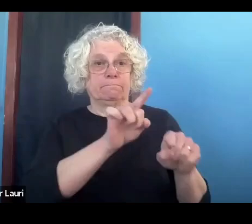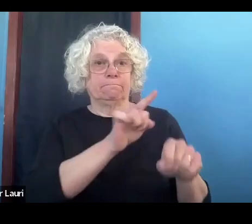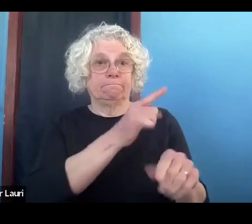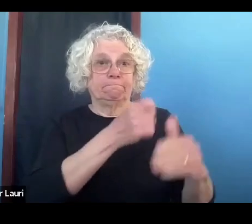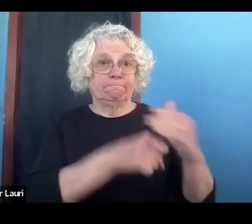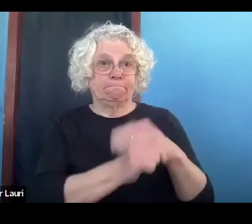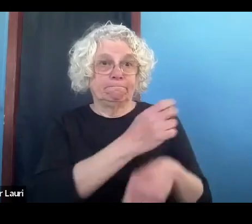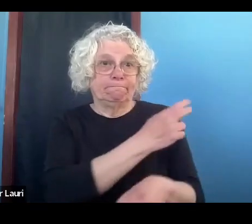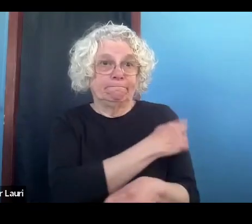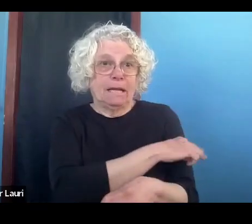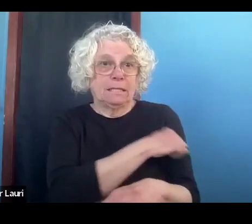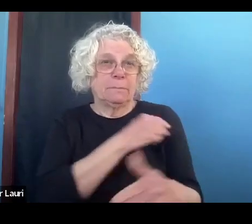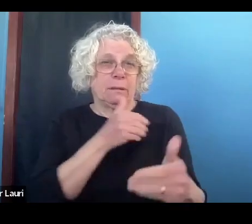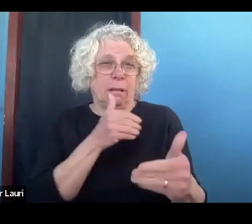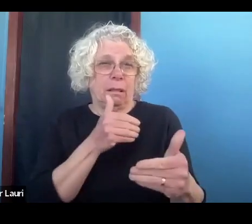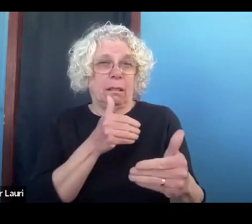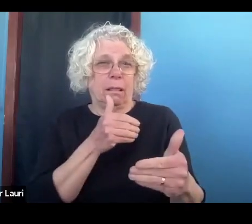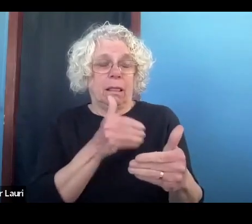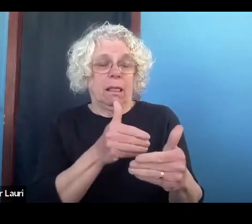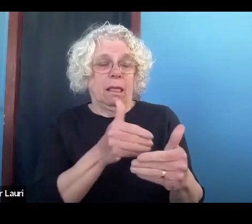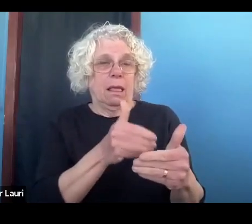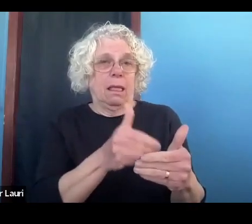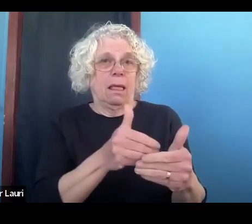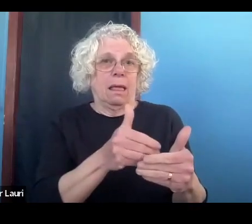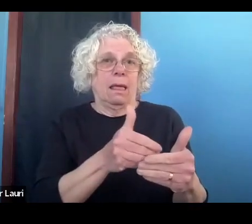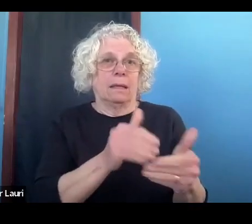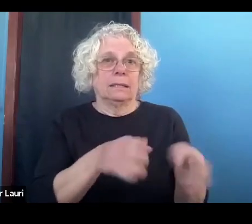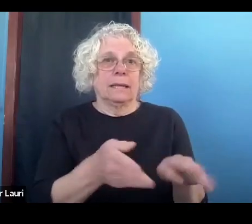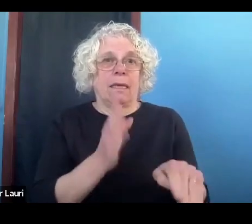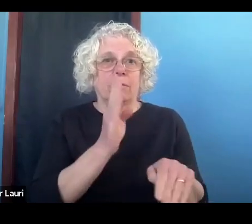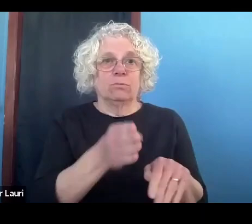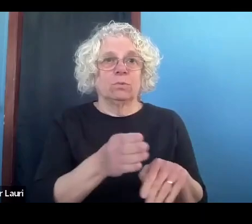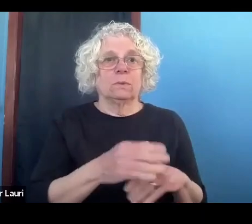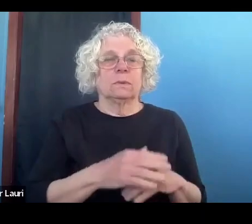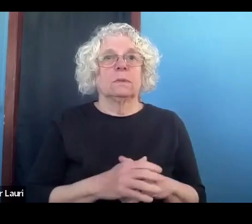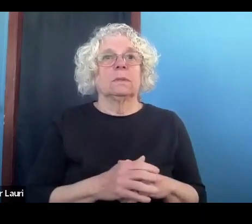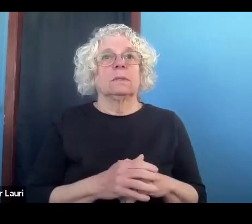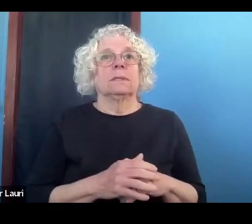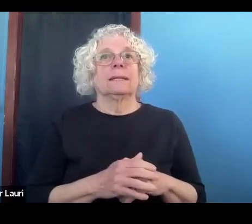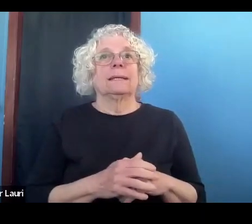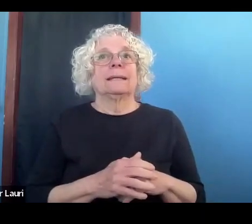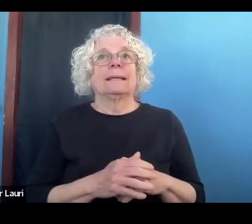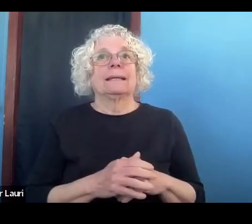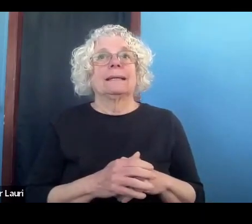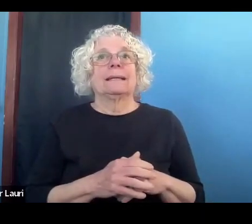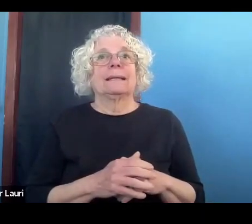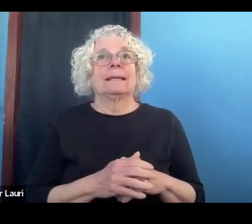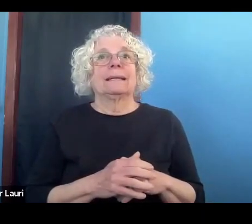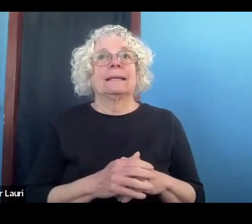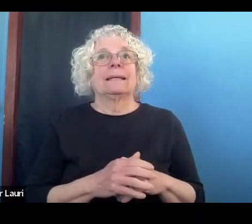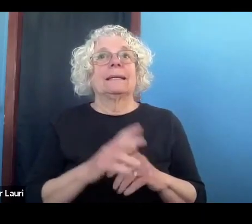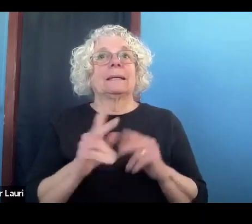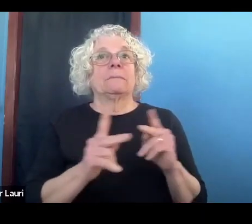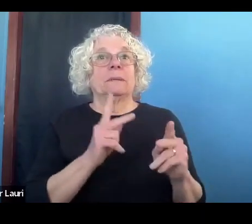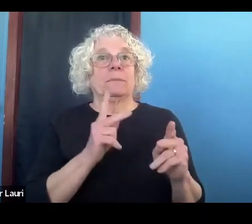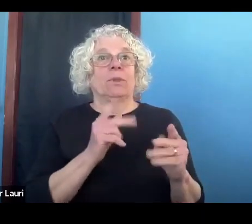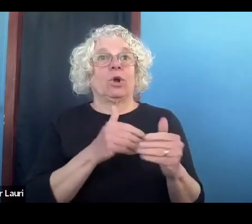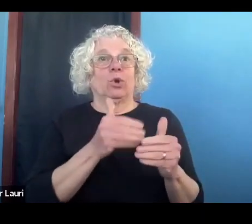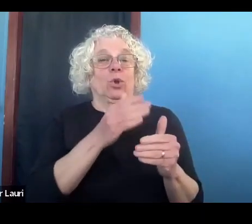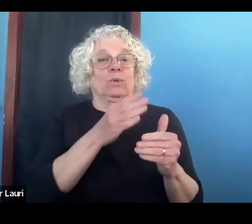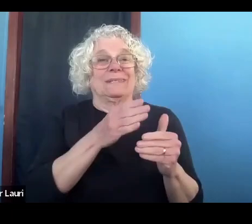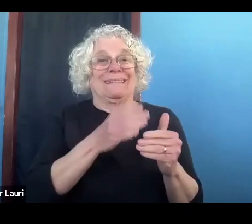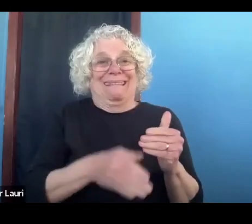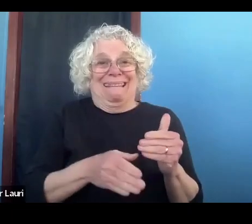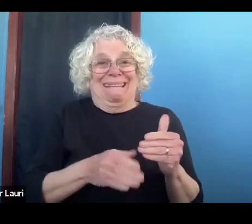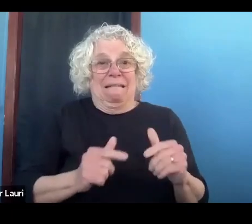large percentage of people nearing the end of life are hospitalized at least once in the final